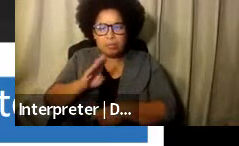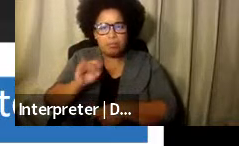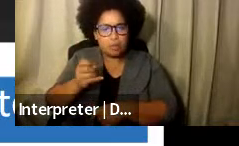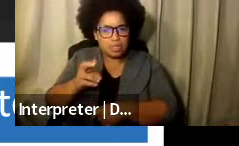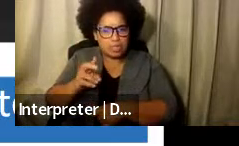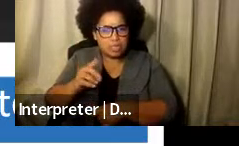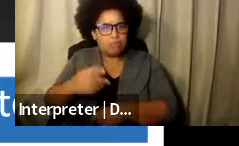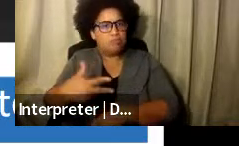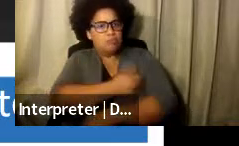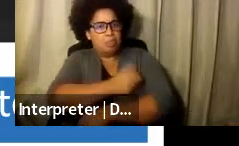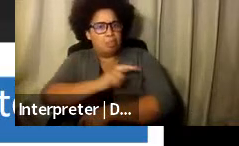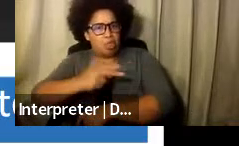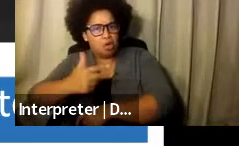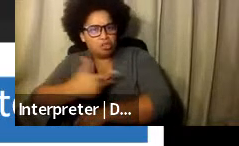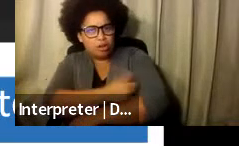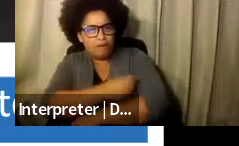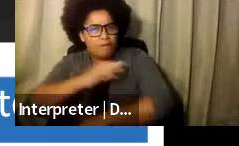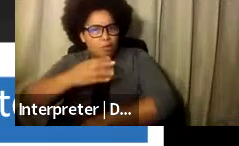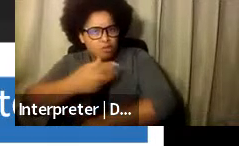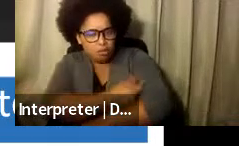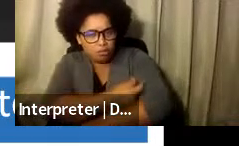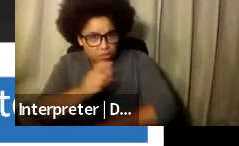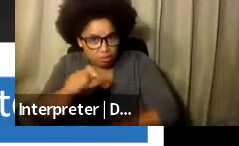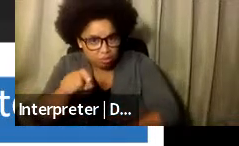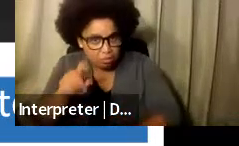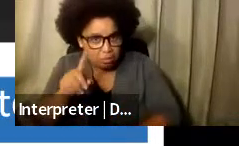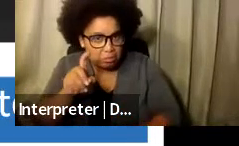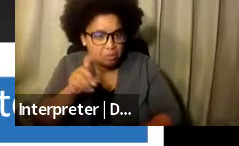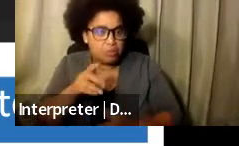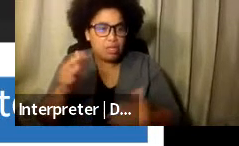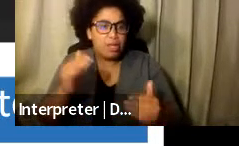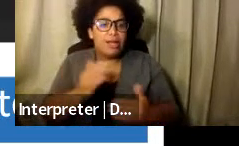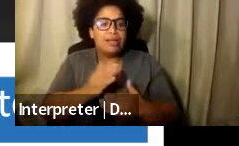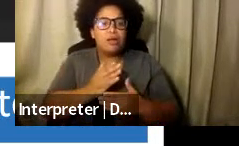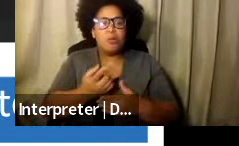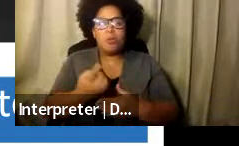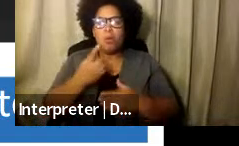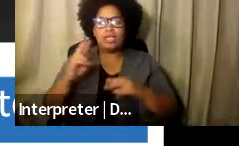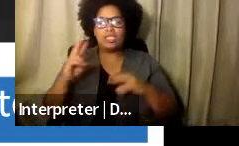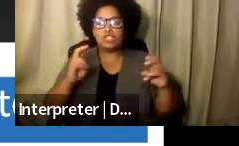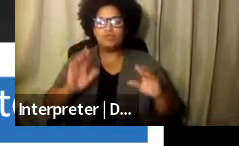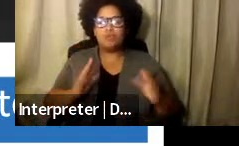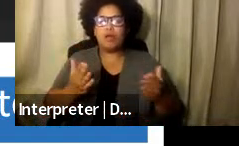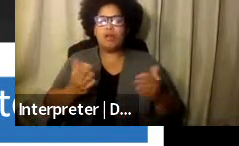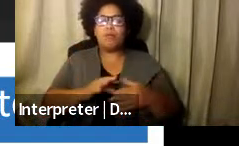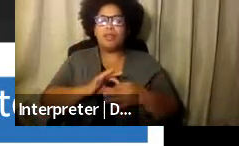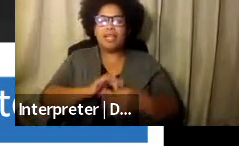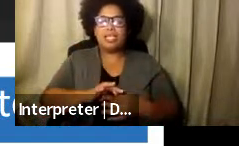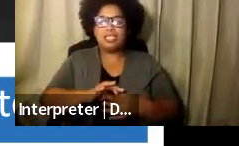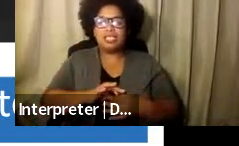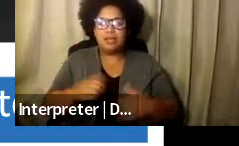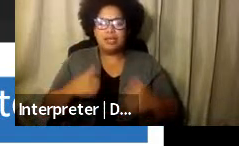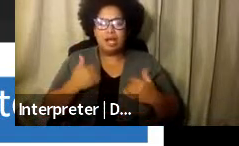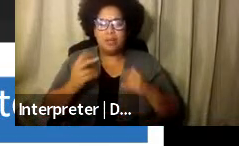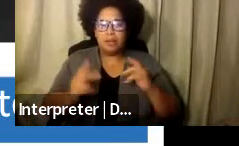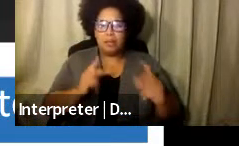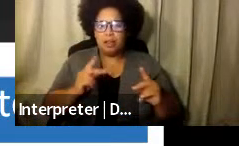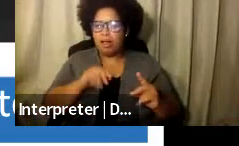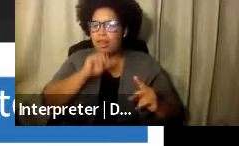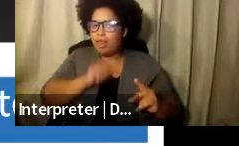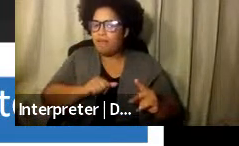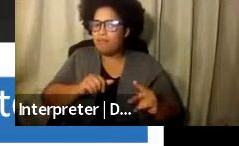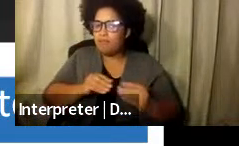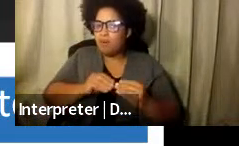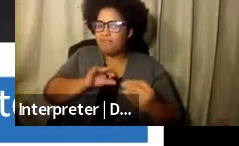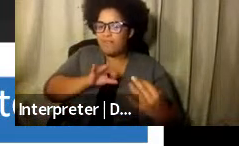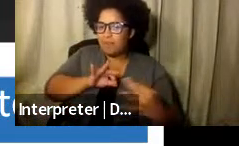well. And some of this, one of the issues brought up last time is among younger people. I'd love to get feedback on